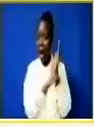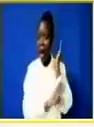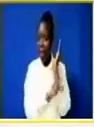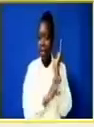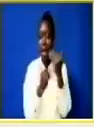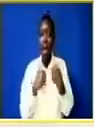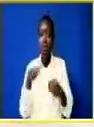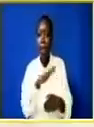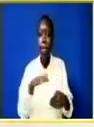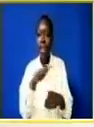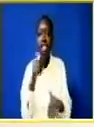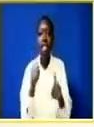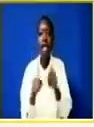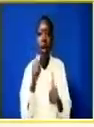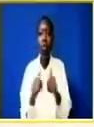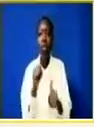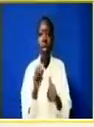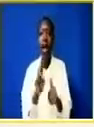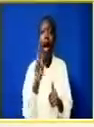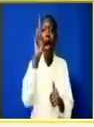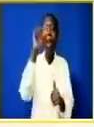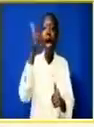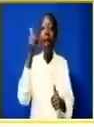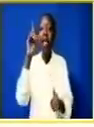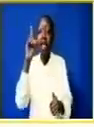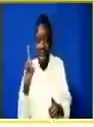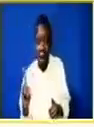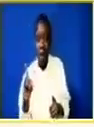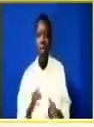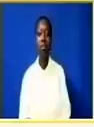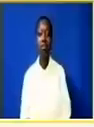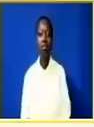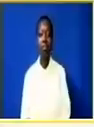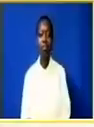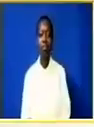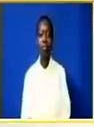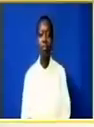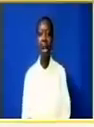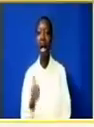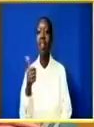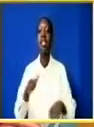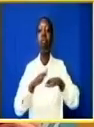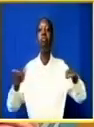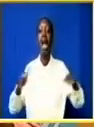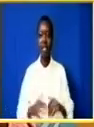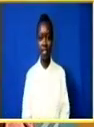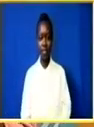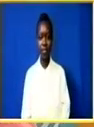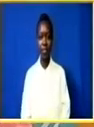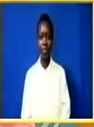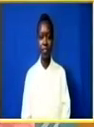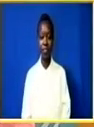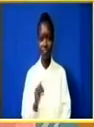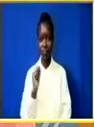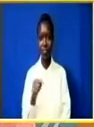are places which are up there. Yes. Others are down here. There. According to the shape. Yes. Others are flat. Flat.